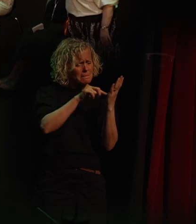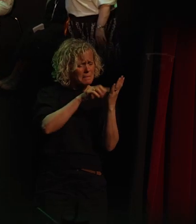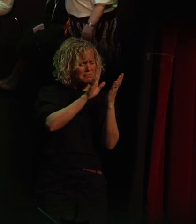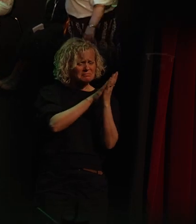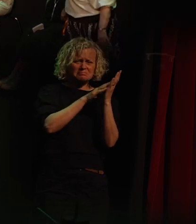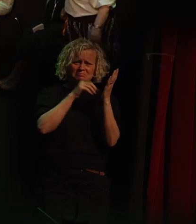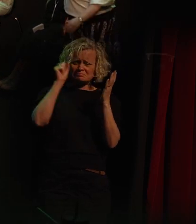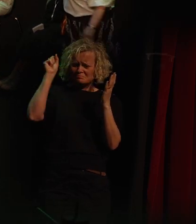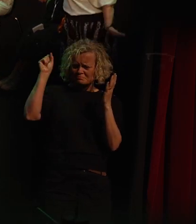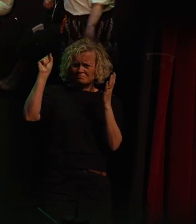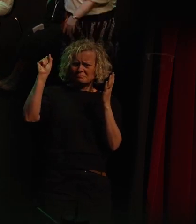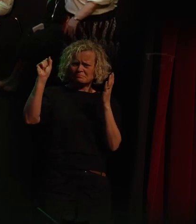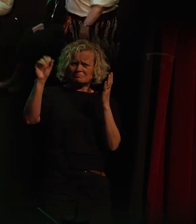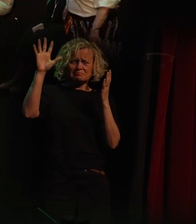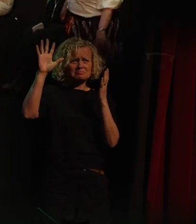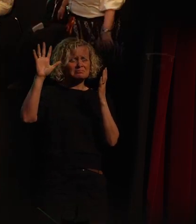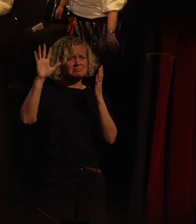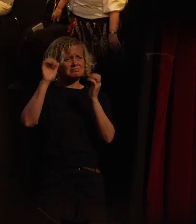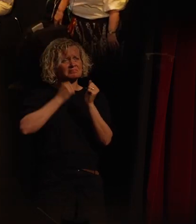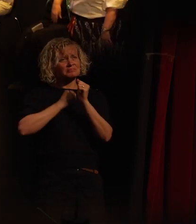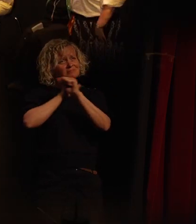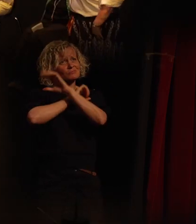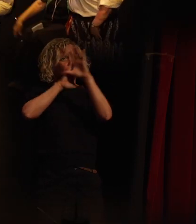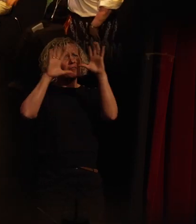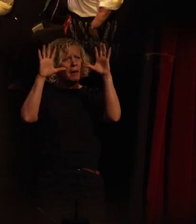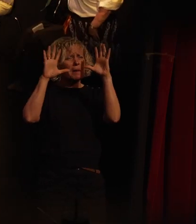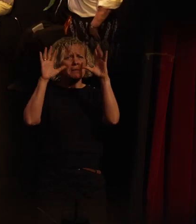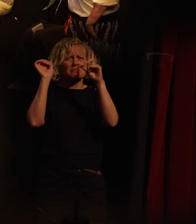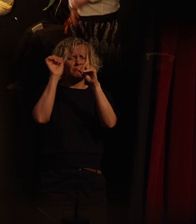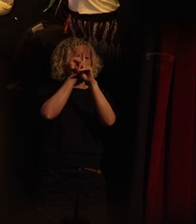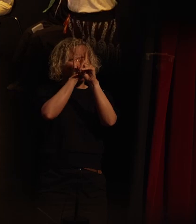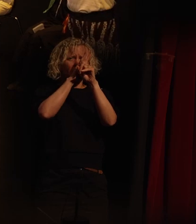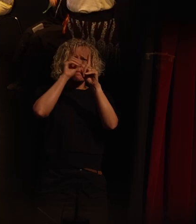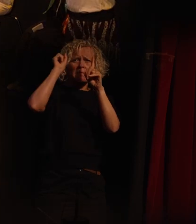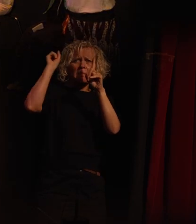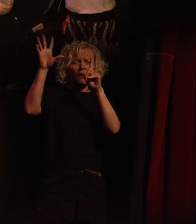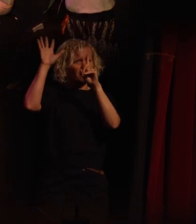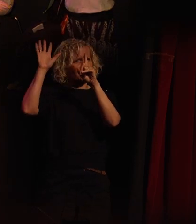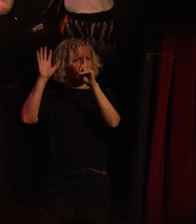ready? Drum him out of your dreams. Oh no.